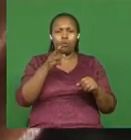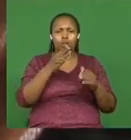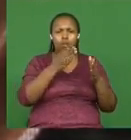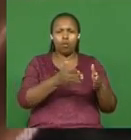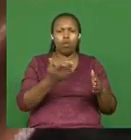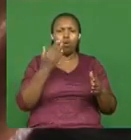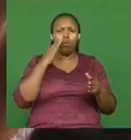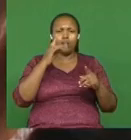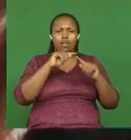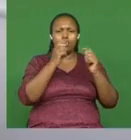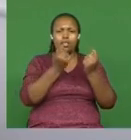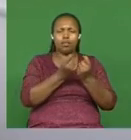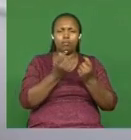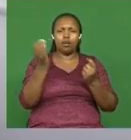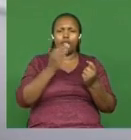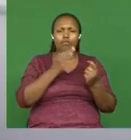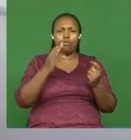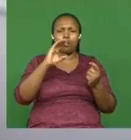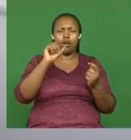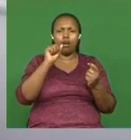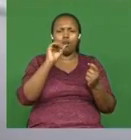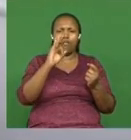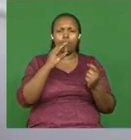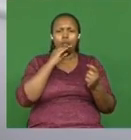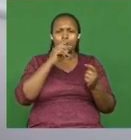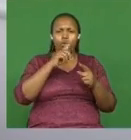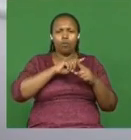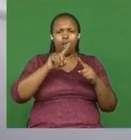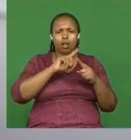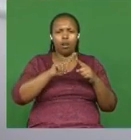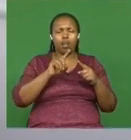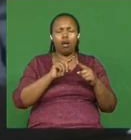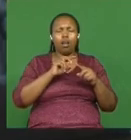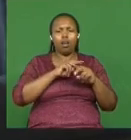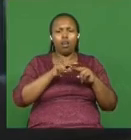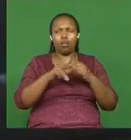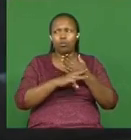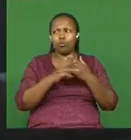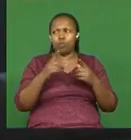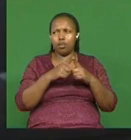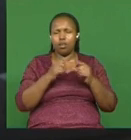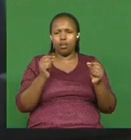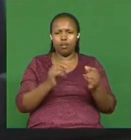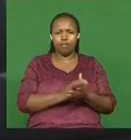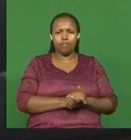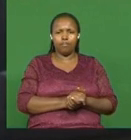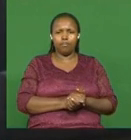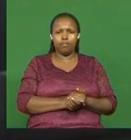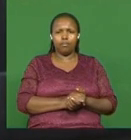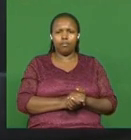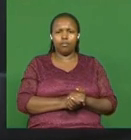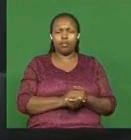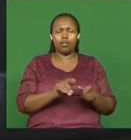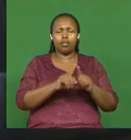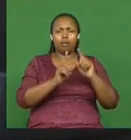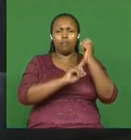cembu selibuya emdlalweni wayo we-CAF Confederation leli yodlalela ethunini kule namhla yasomvu ledako. Simba baneSwaloz family